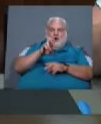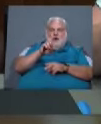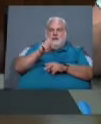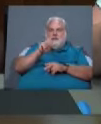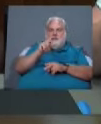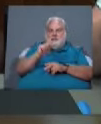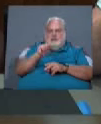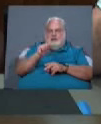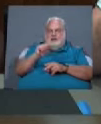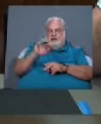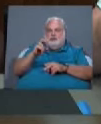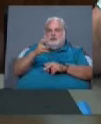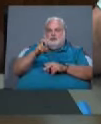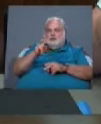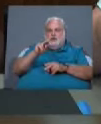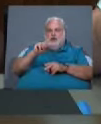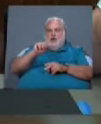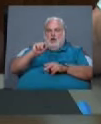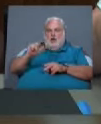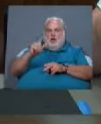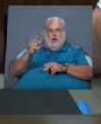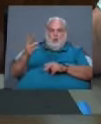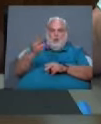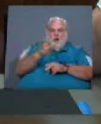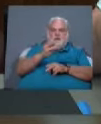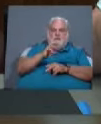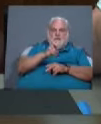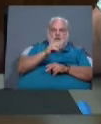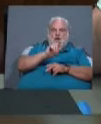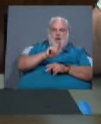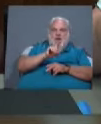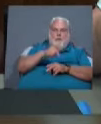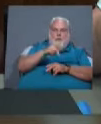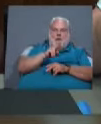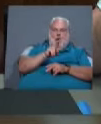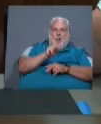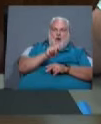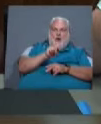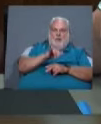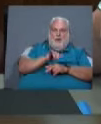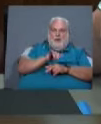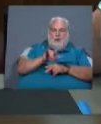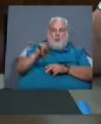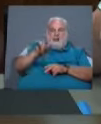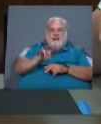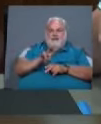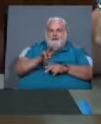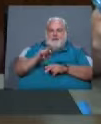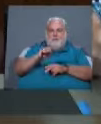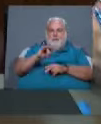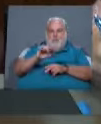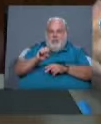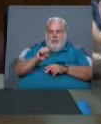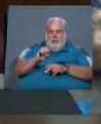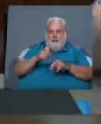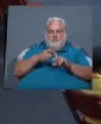Long Form PDR located on the west side of Chenal Parkway, approximately 1/7 of a mile south of Northfield Drive.